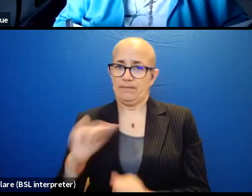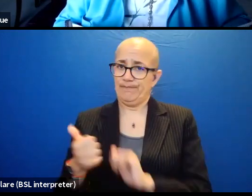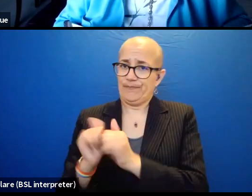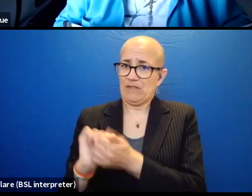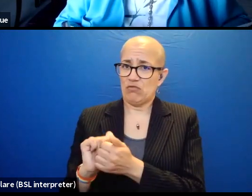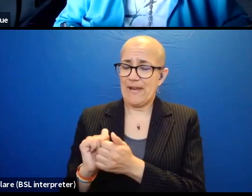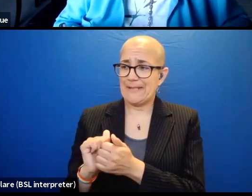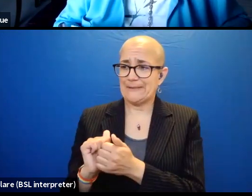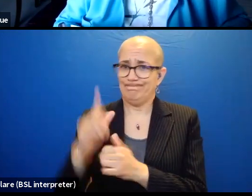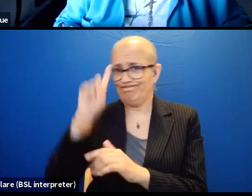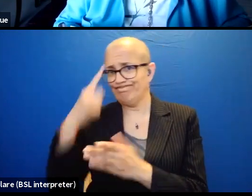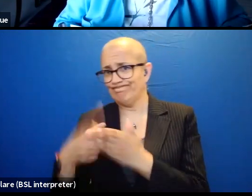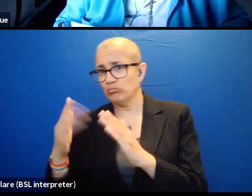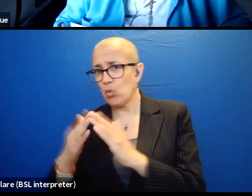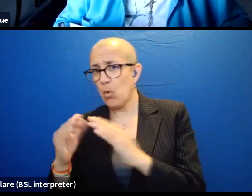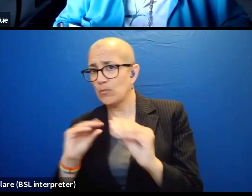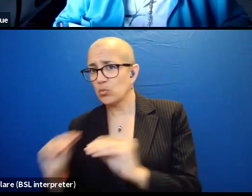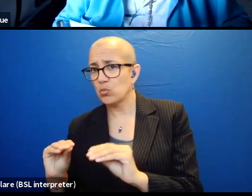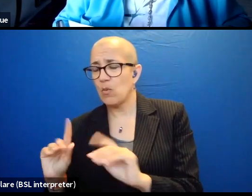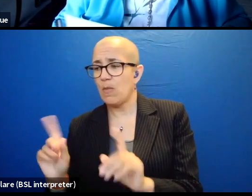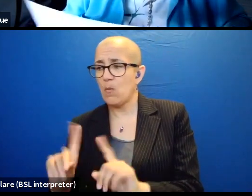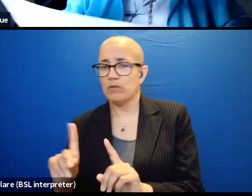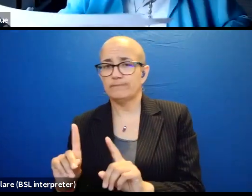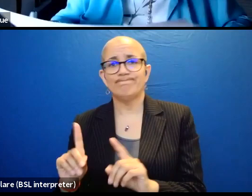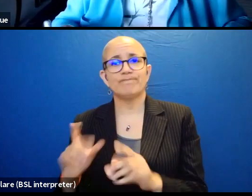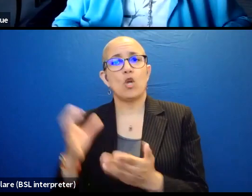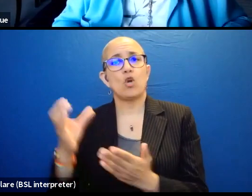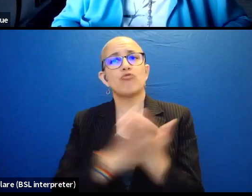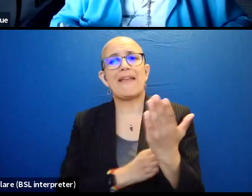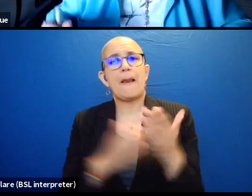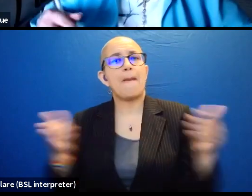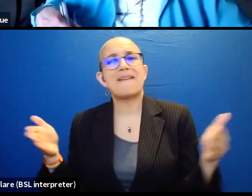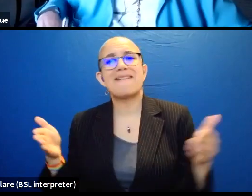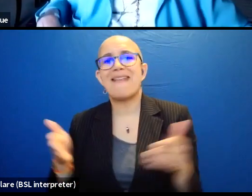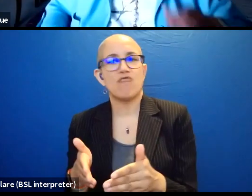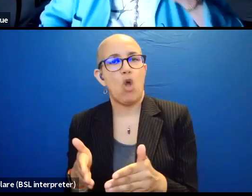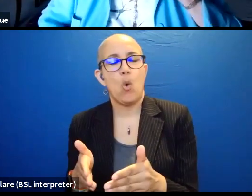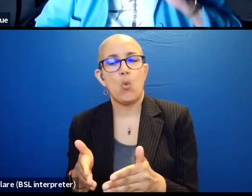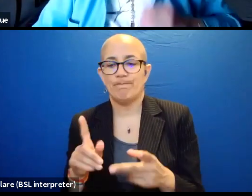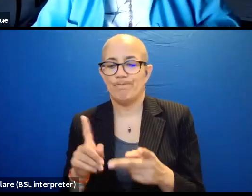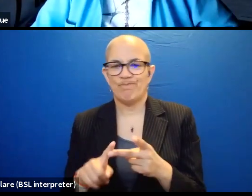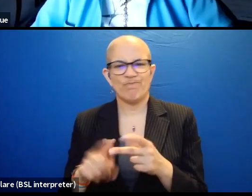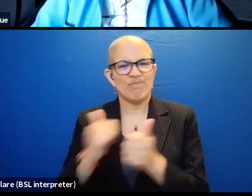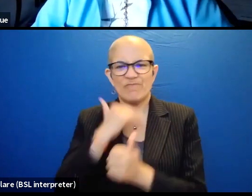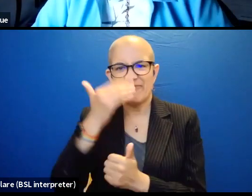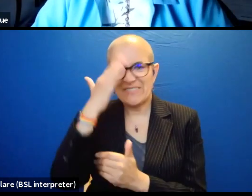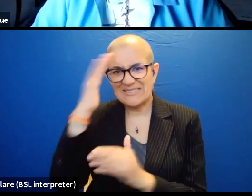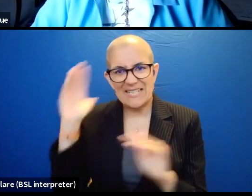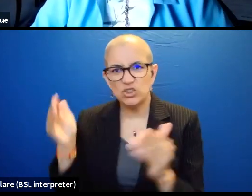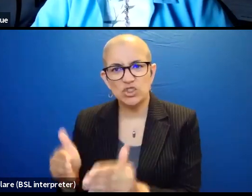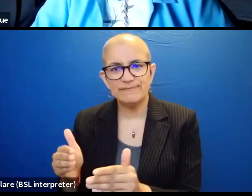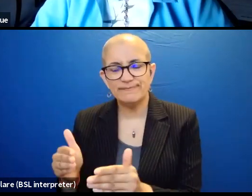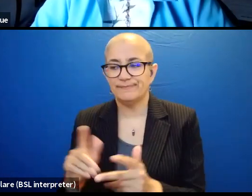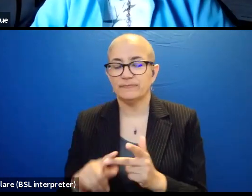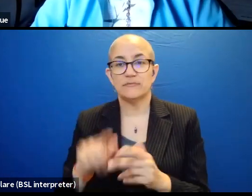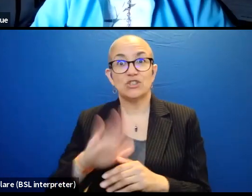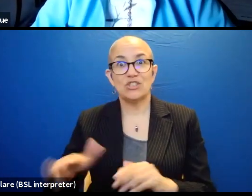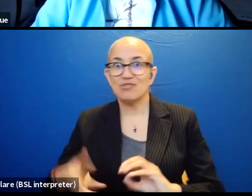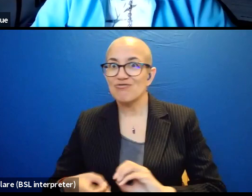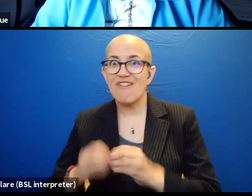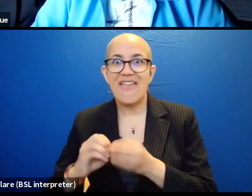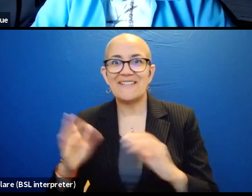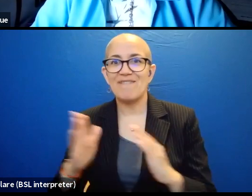because she feels that the curriculum's too narrow, that they aren't getting that individual attention, that actually her children are more creative when they're at home. They're more able